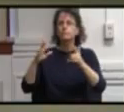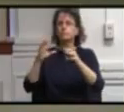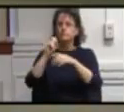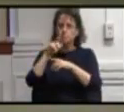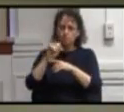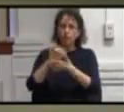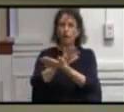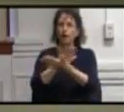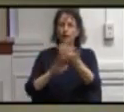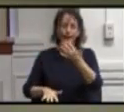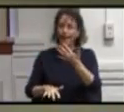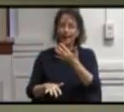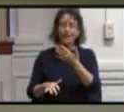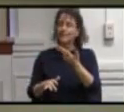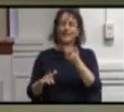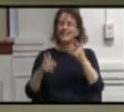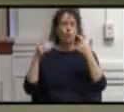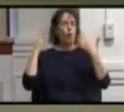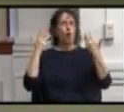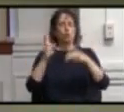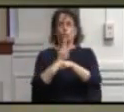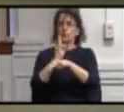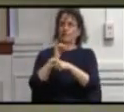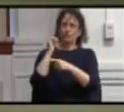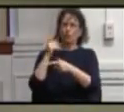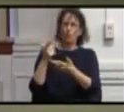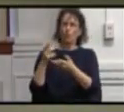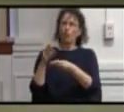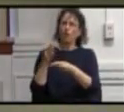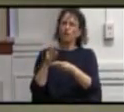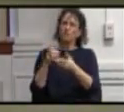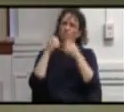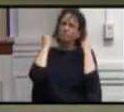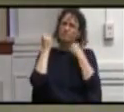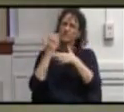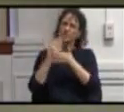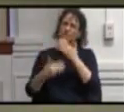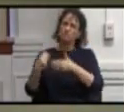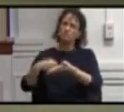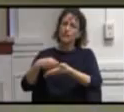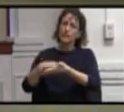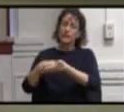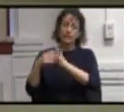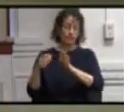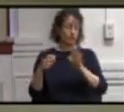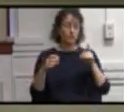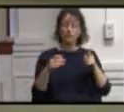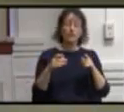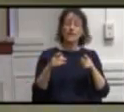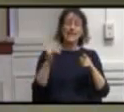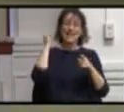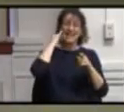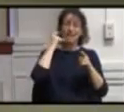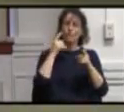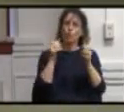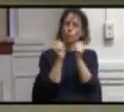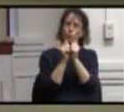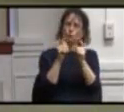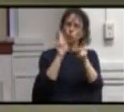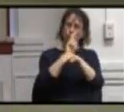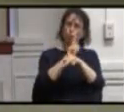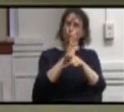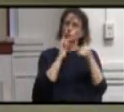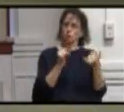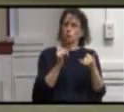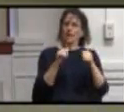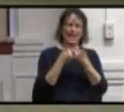administrative services free of charge. Right. So that'll be on the state's dime, and the goal will be to maximize the development